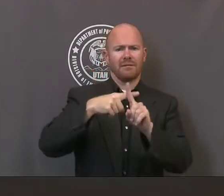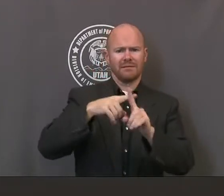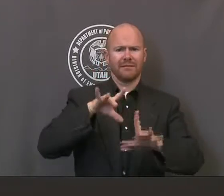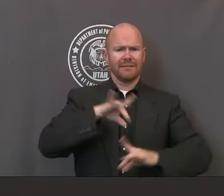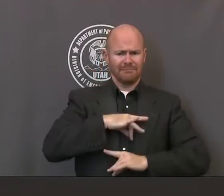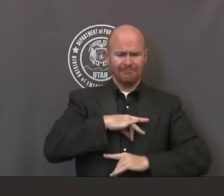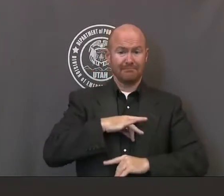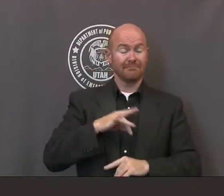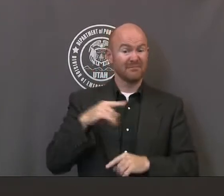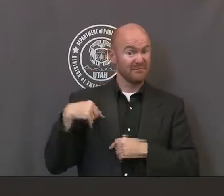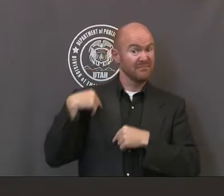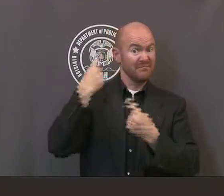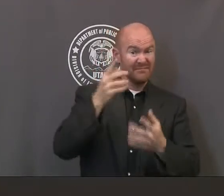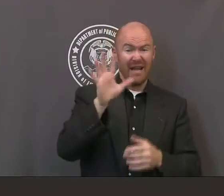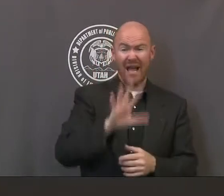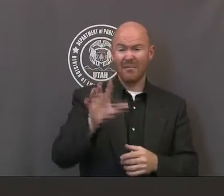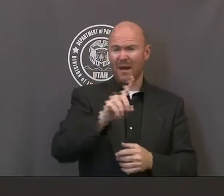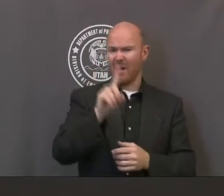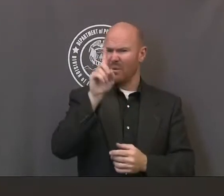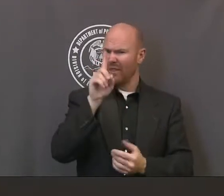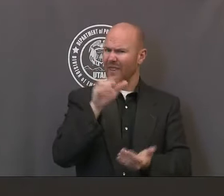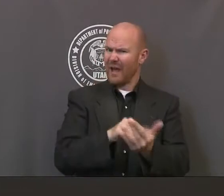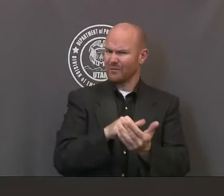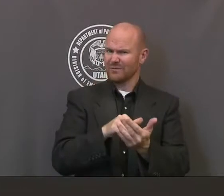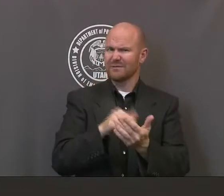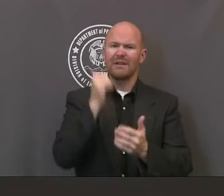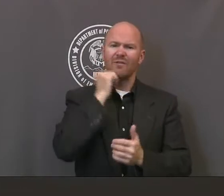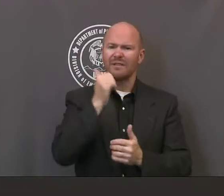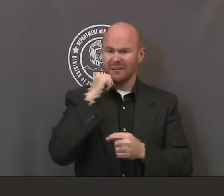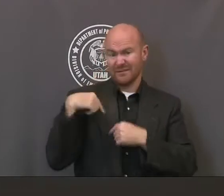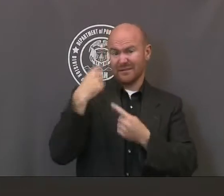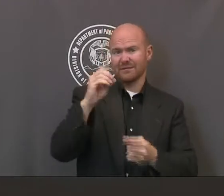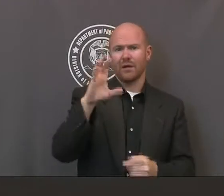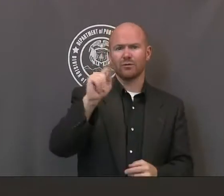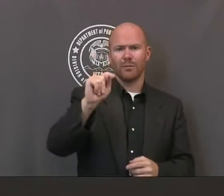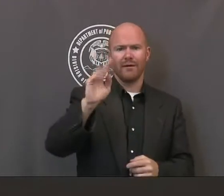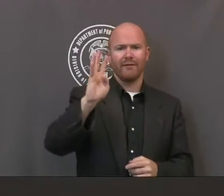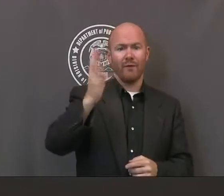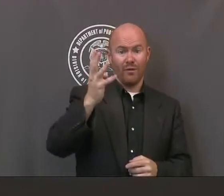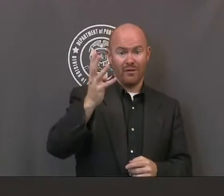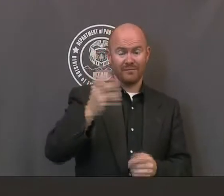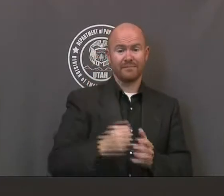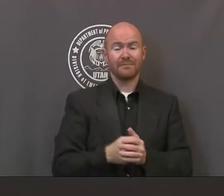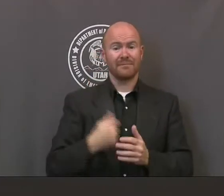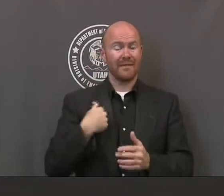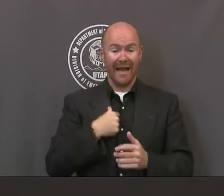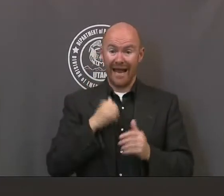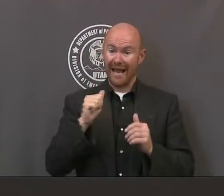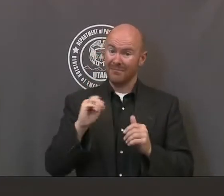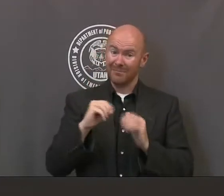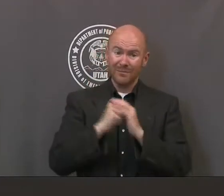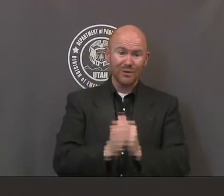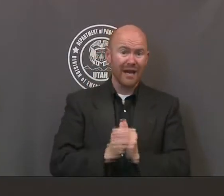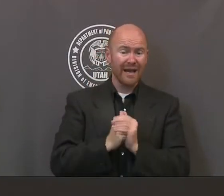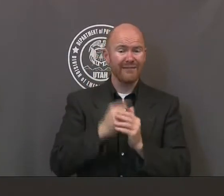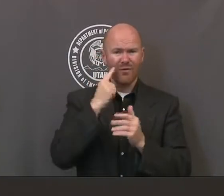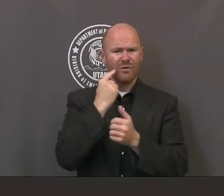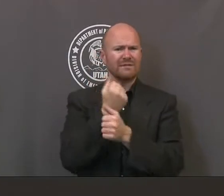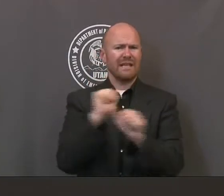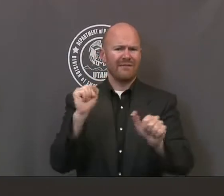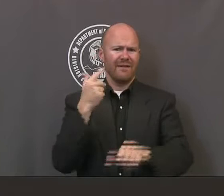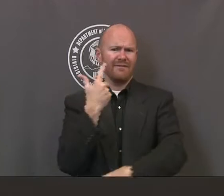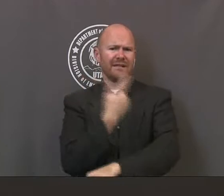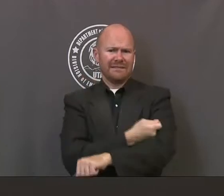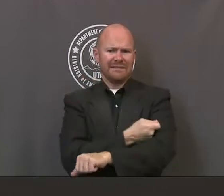hovering around 1,000 per day since October the 4th. I join with you in praying for a safe and effective vaccine that will